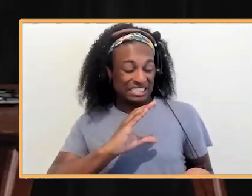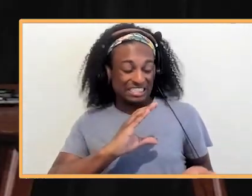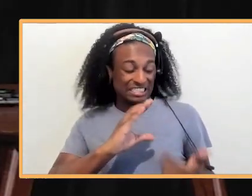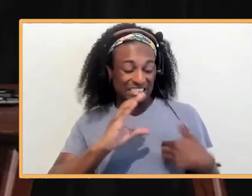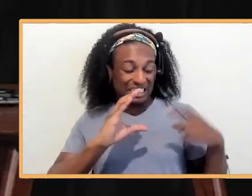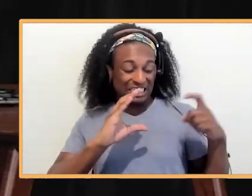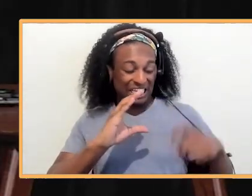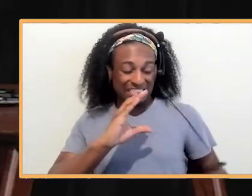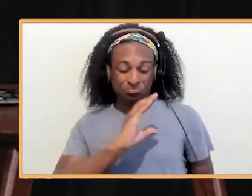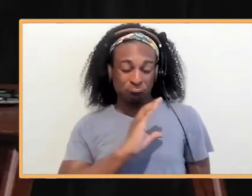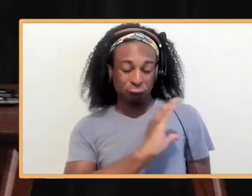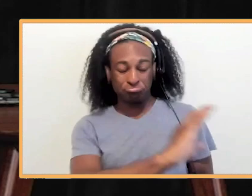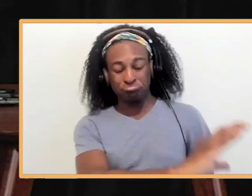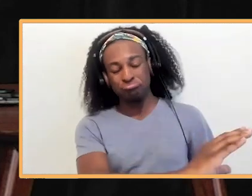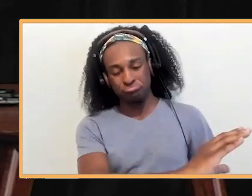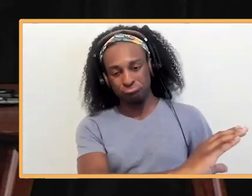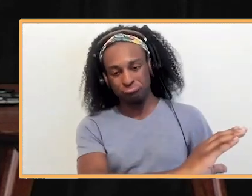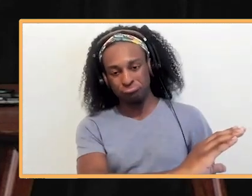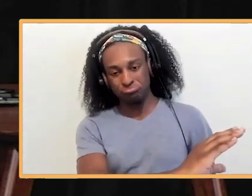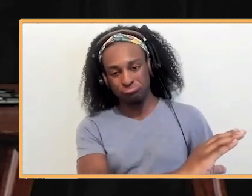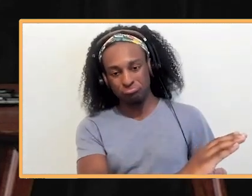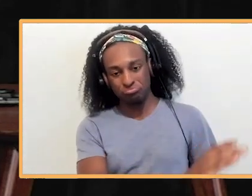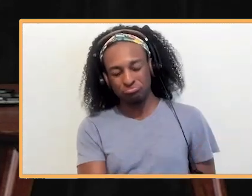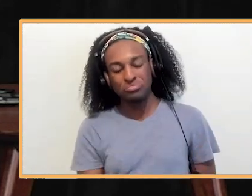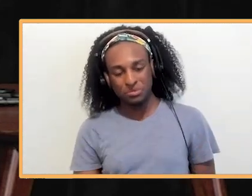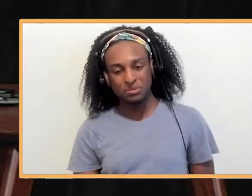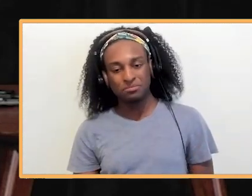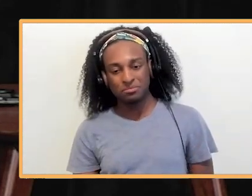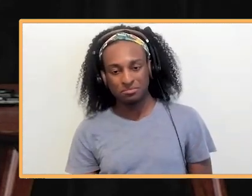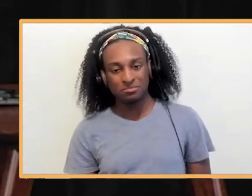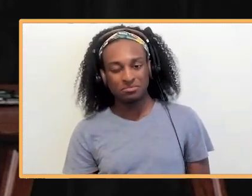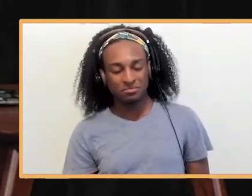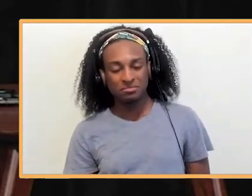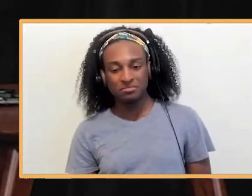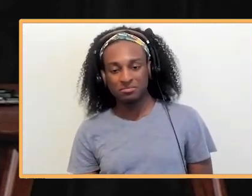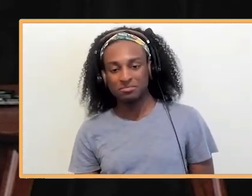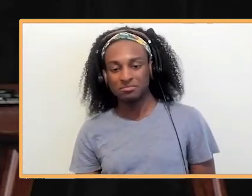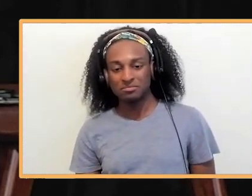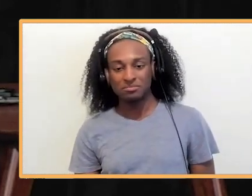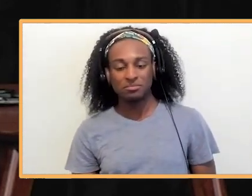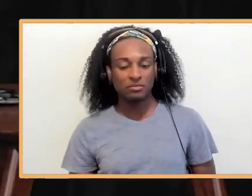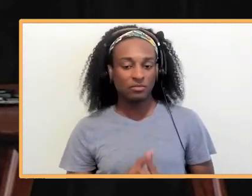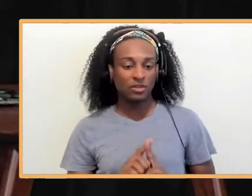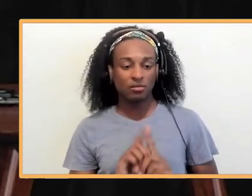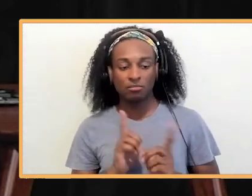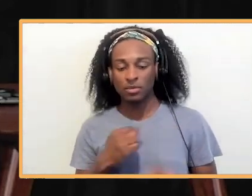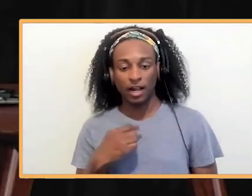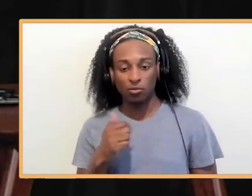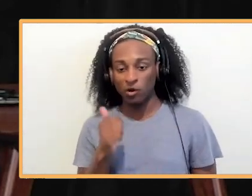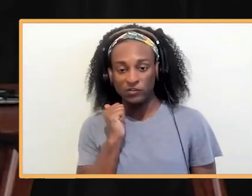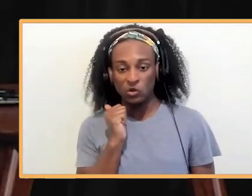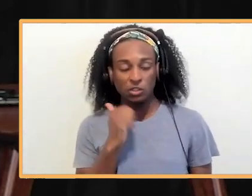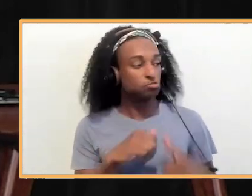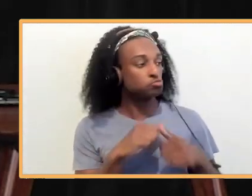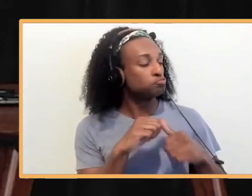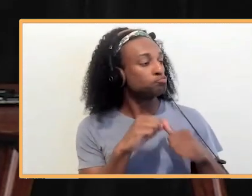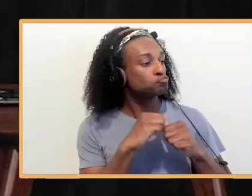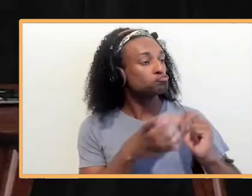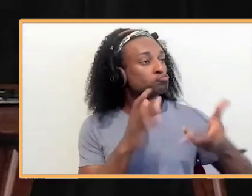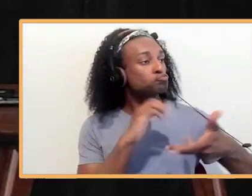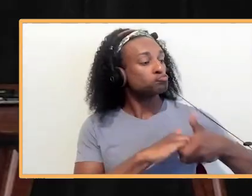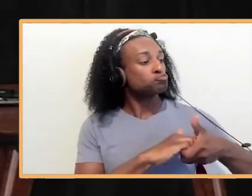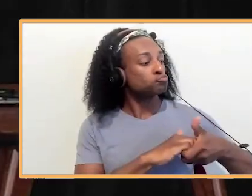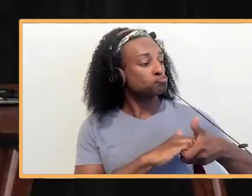A lot of money. But I was not going to continue to work with somebody who thought that